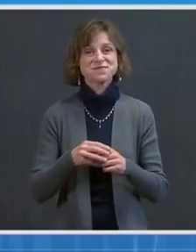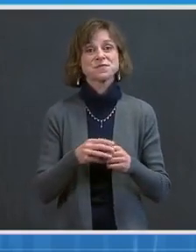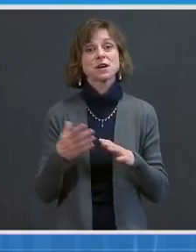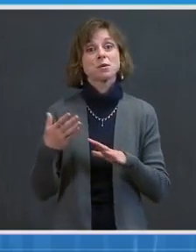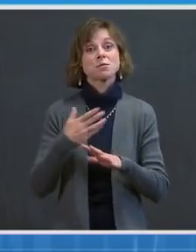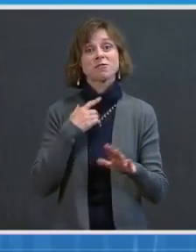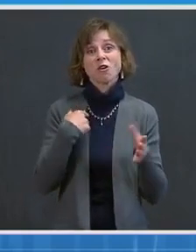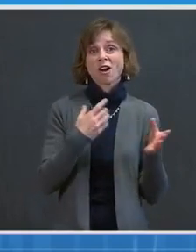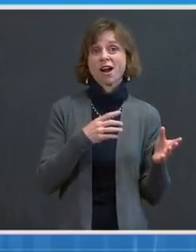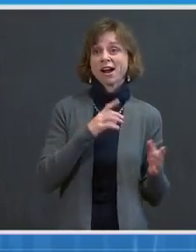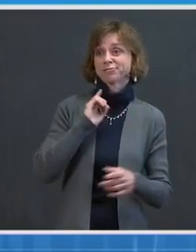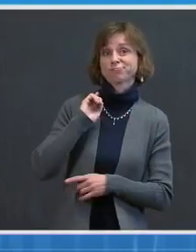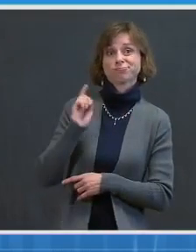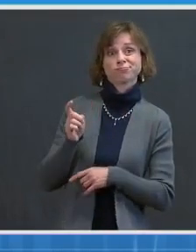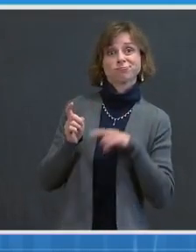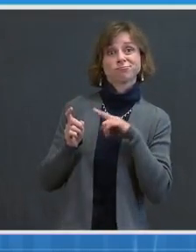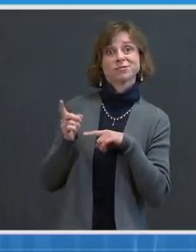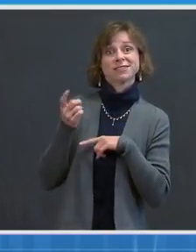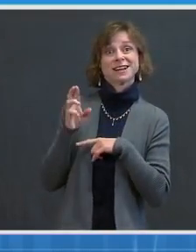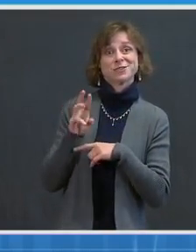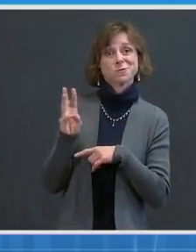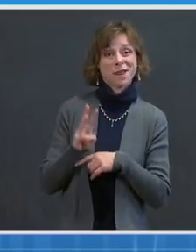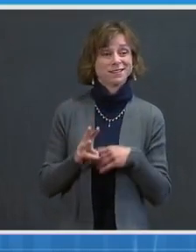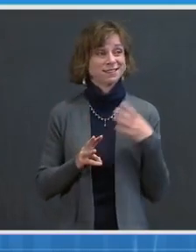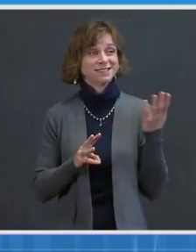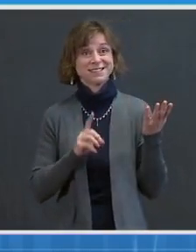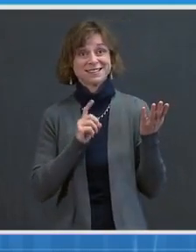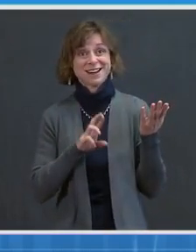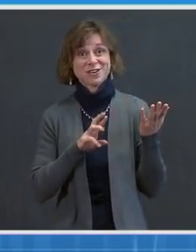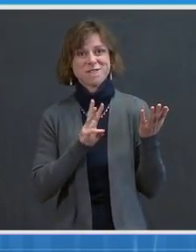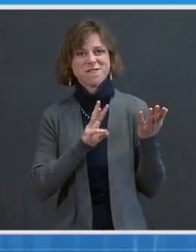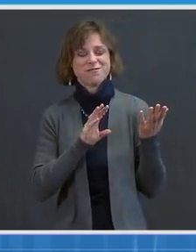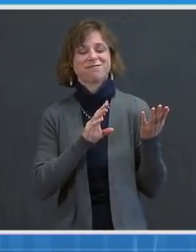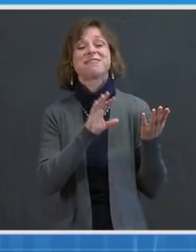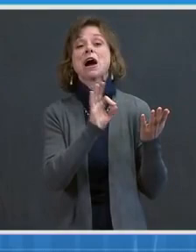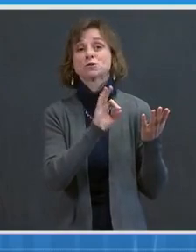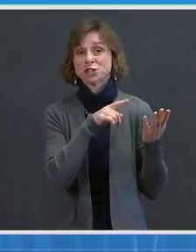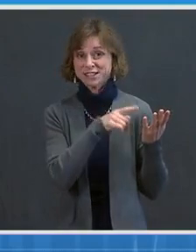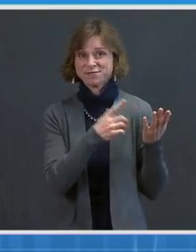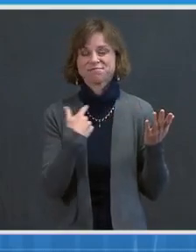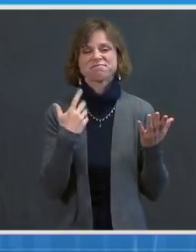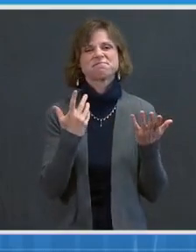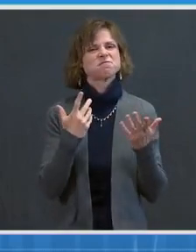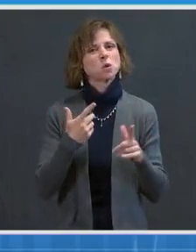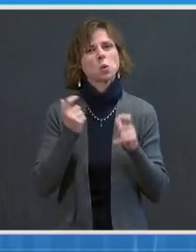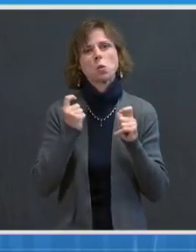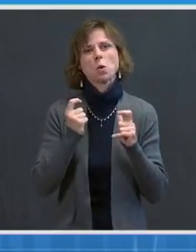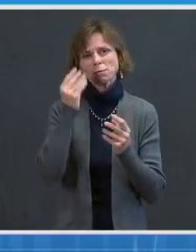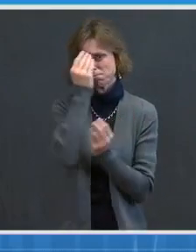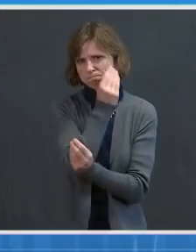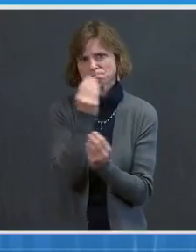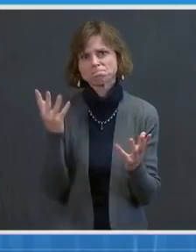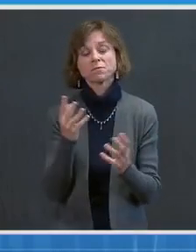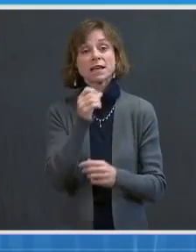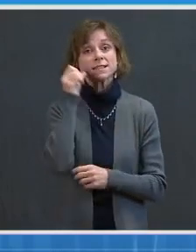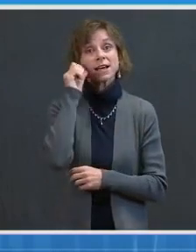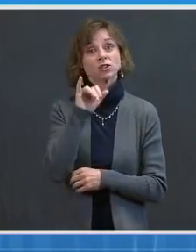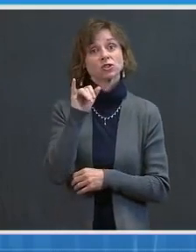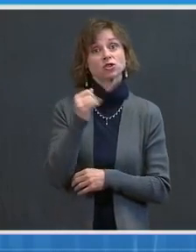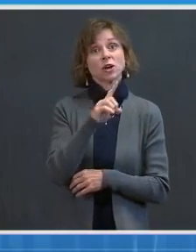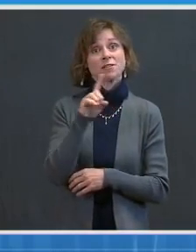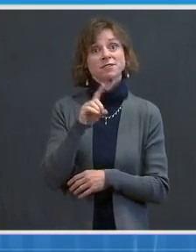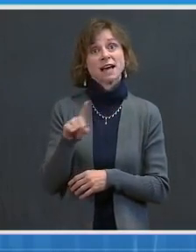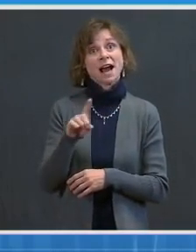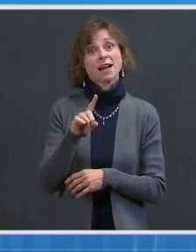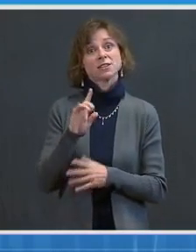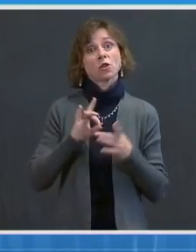Turn to Dr. Walensky and Dr. Fauci. I want to give a quick update. Yesterday, Jeff Zients, our COVID